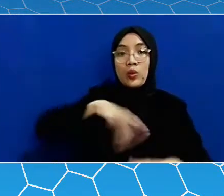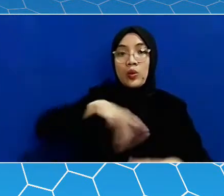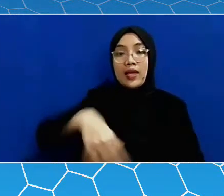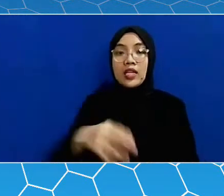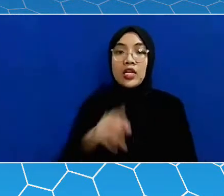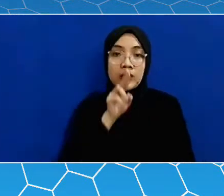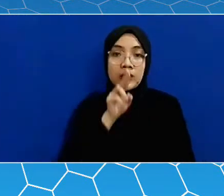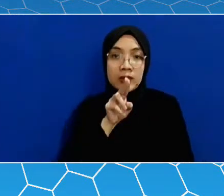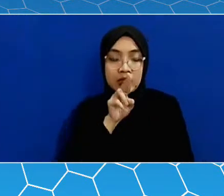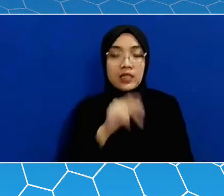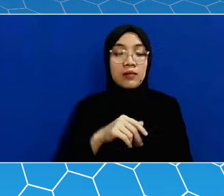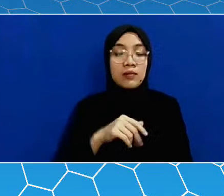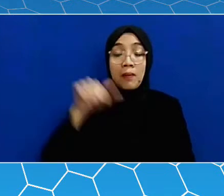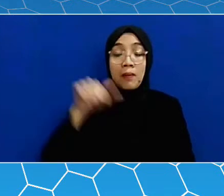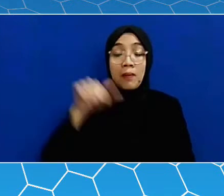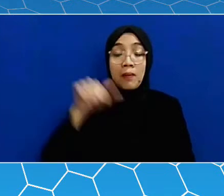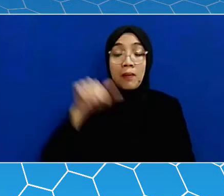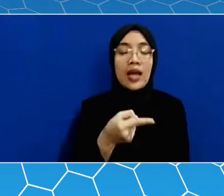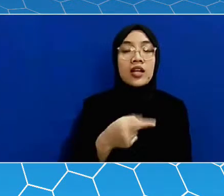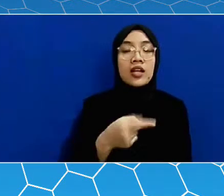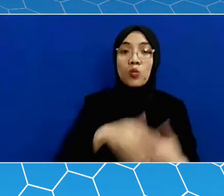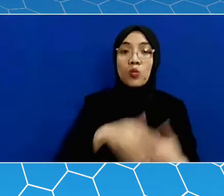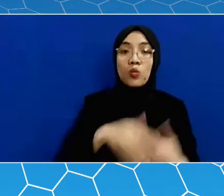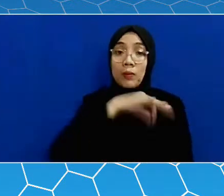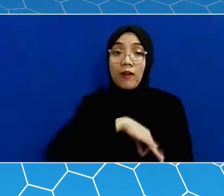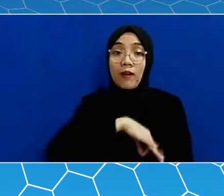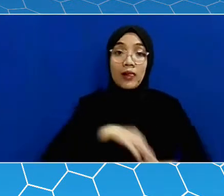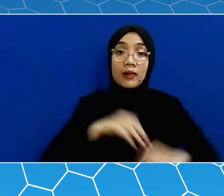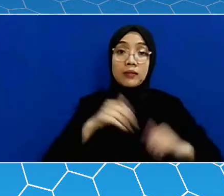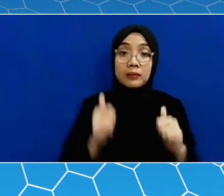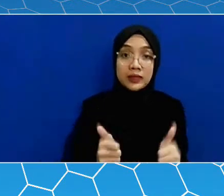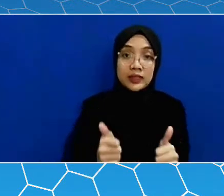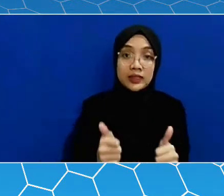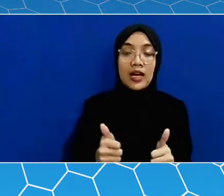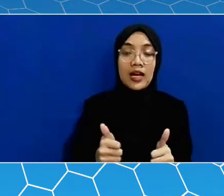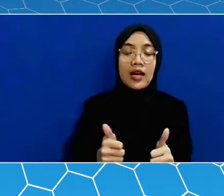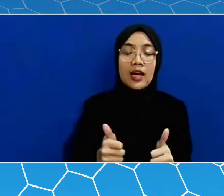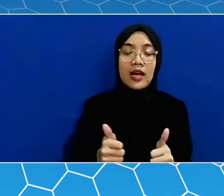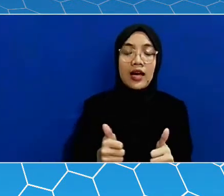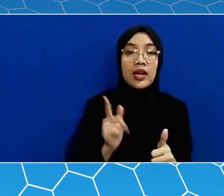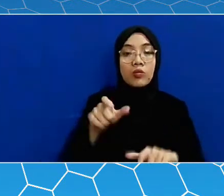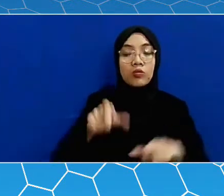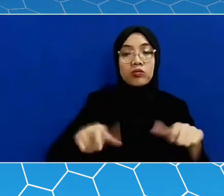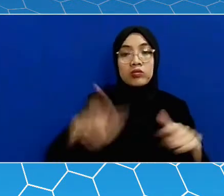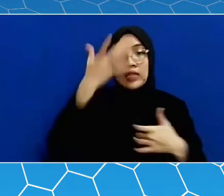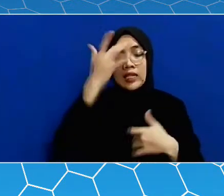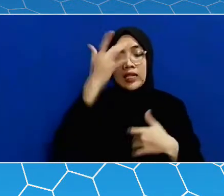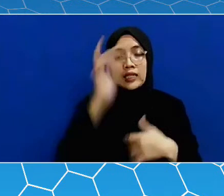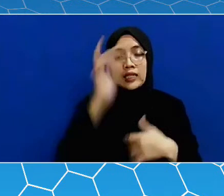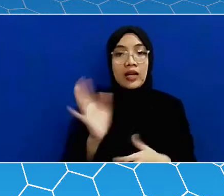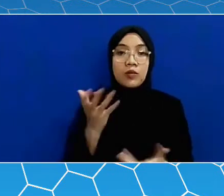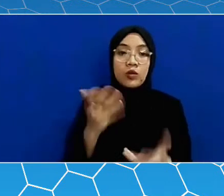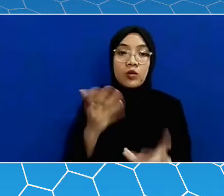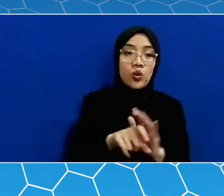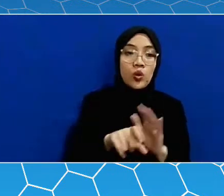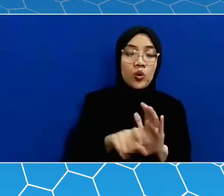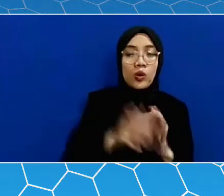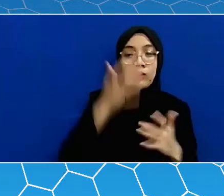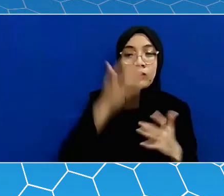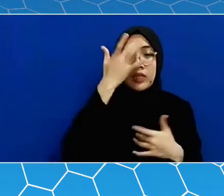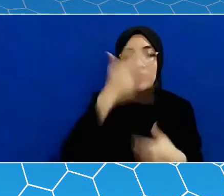same approaches to start to scale into other long-term conditions, including looking at people at risk of diabetes and other lifestyle